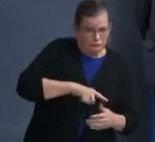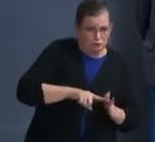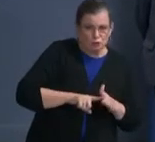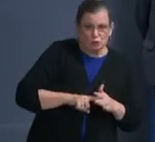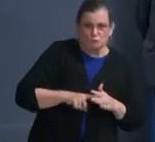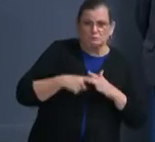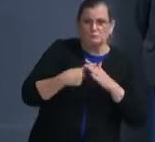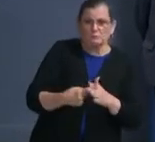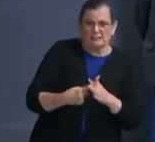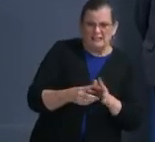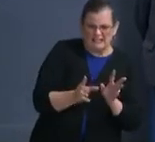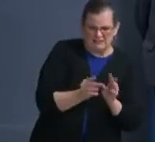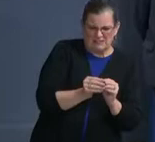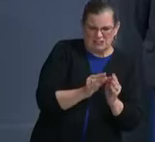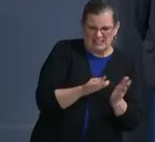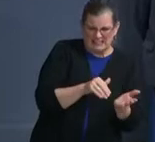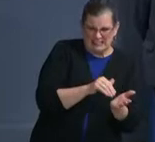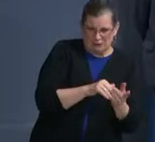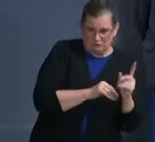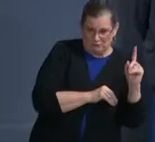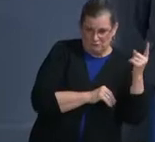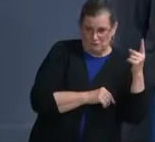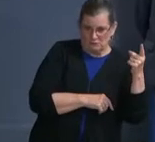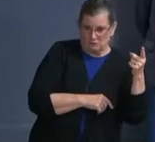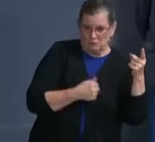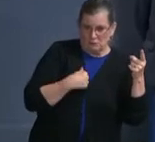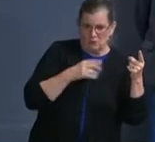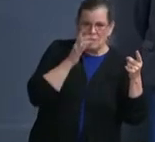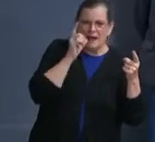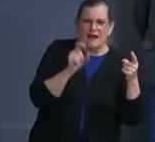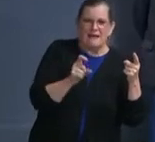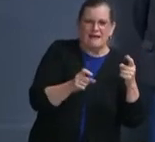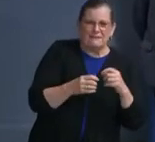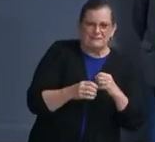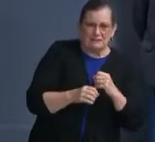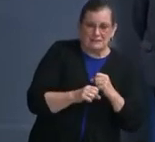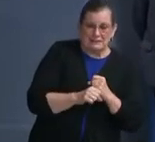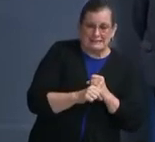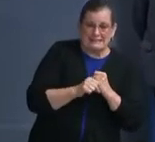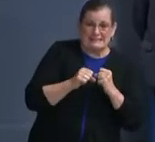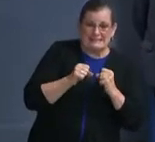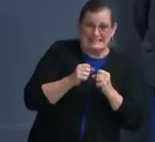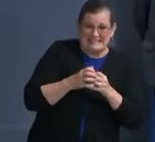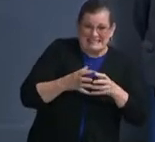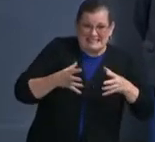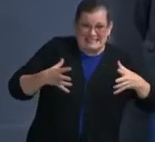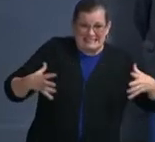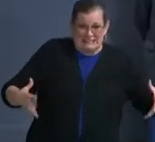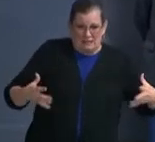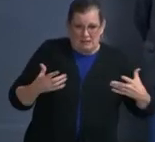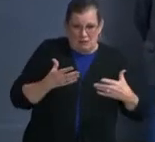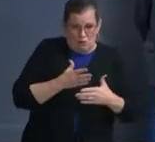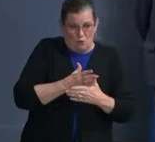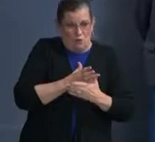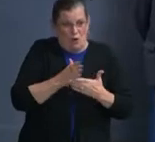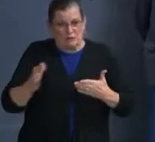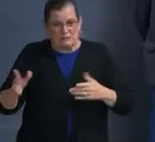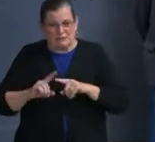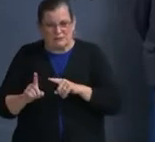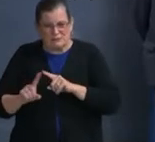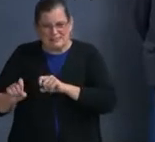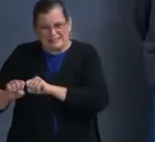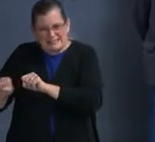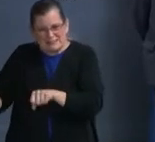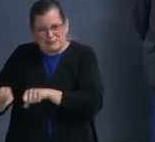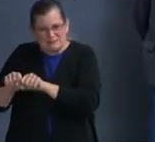the convention center is that we would be exceeding collectively across our system that capacity that